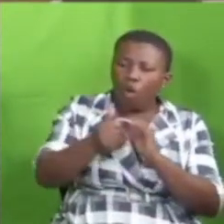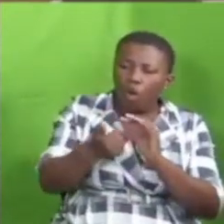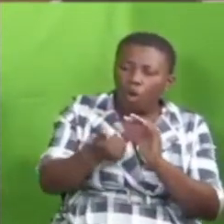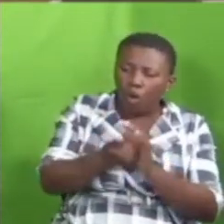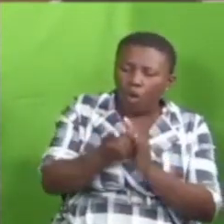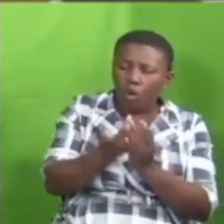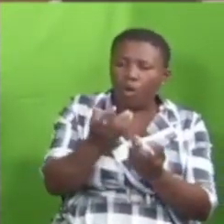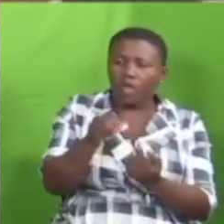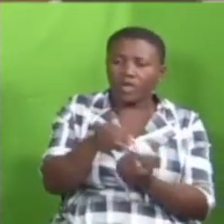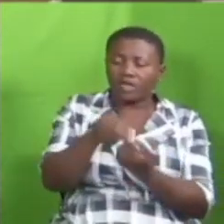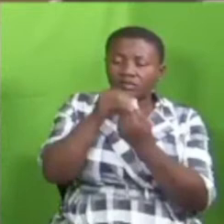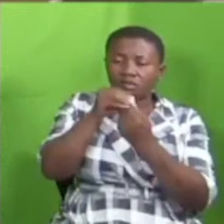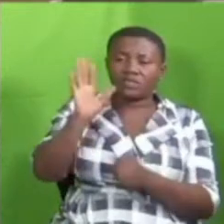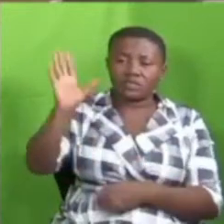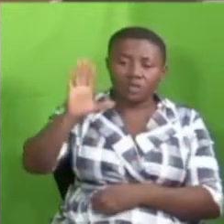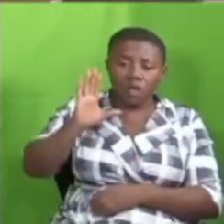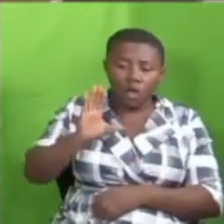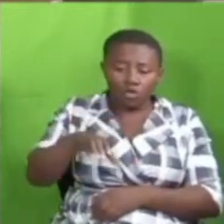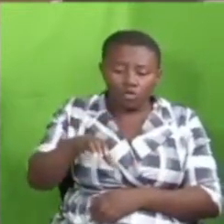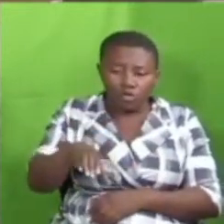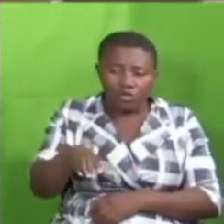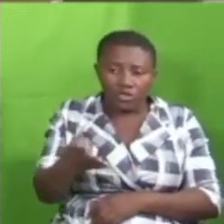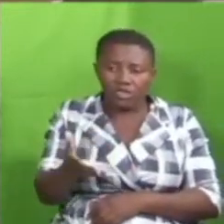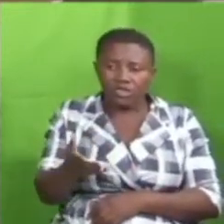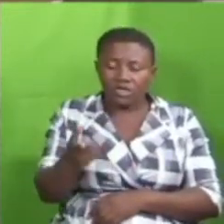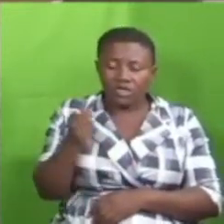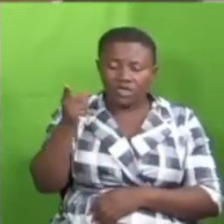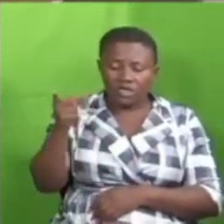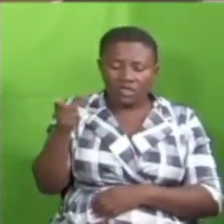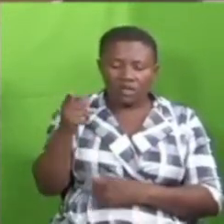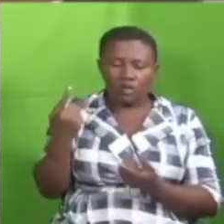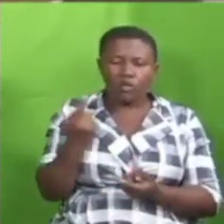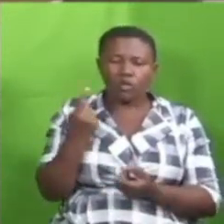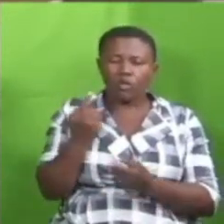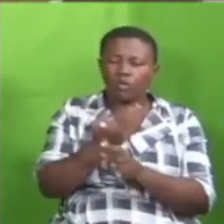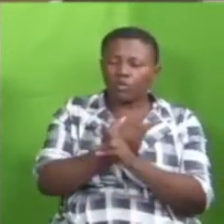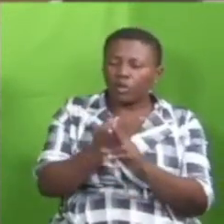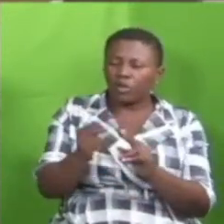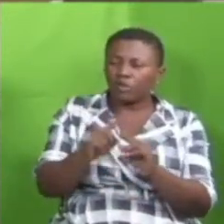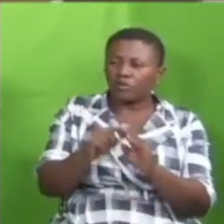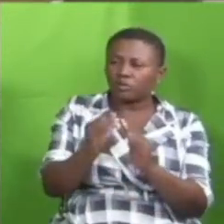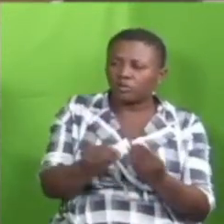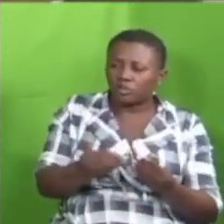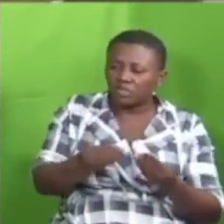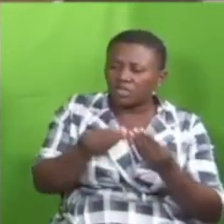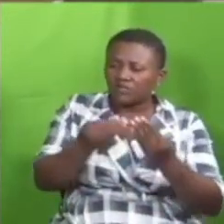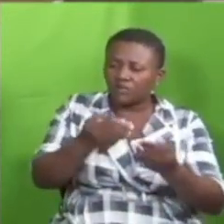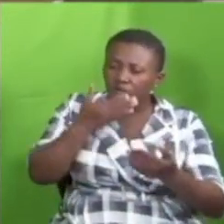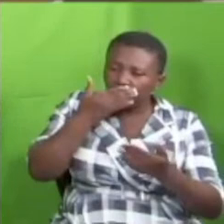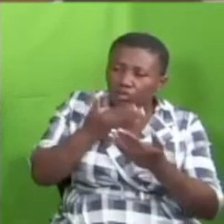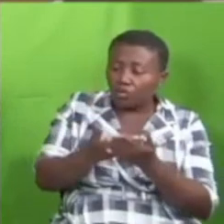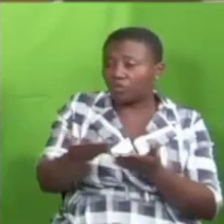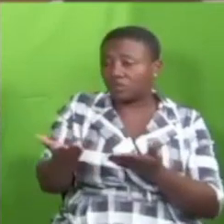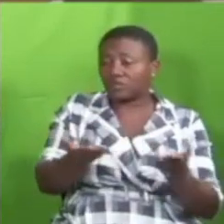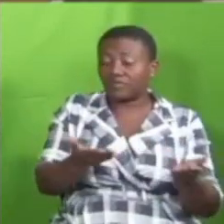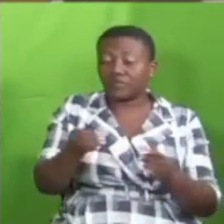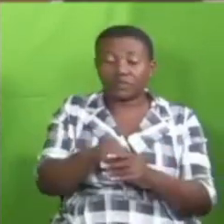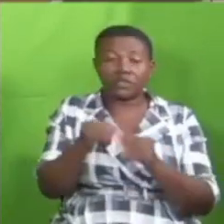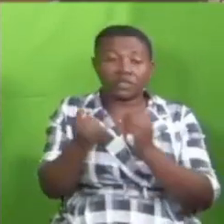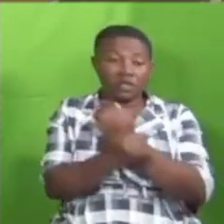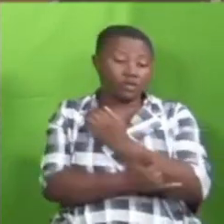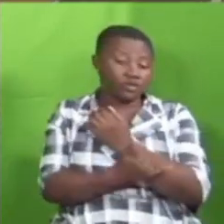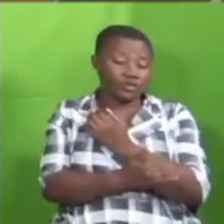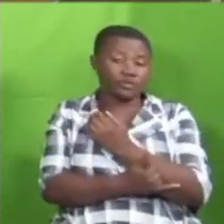constituency, that he was a gentleman that was ready to provide proper service to this country.